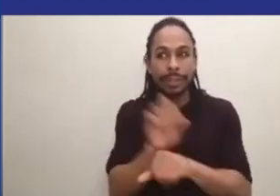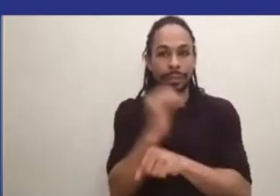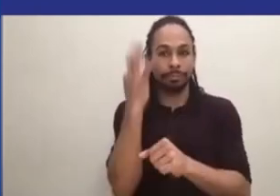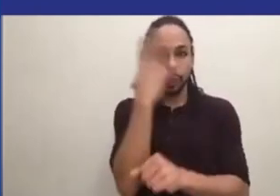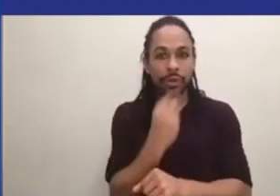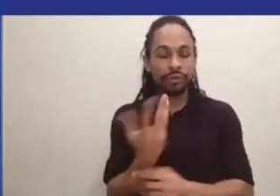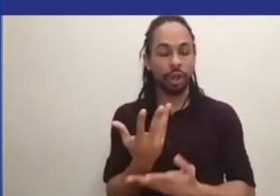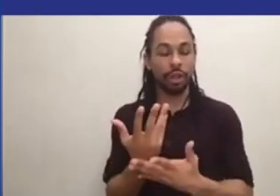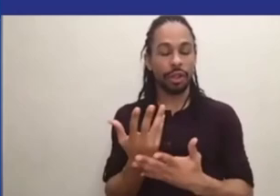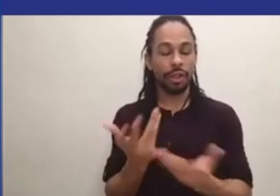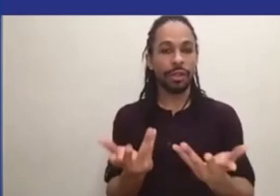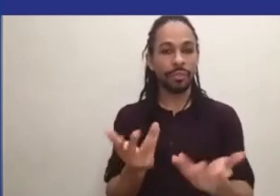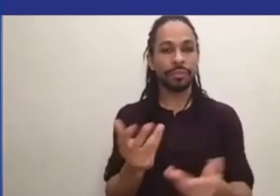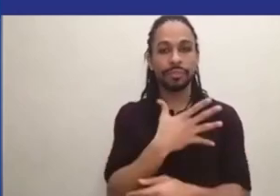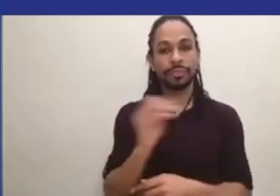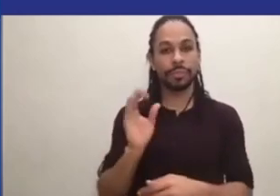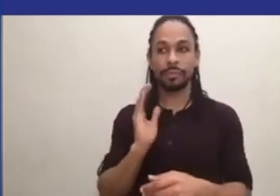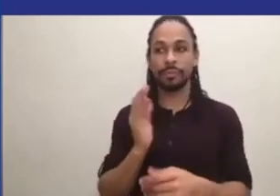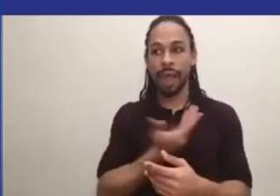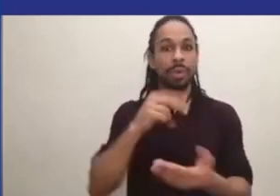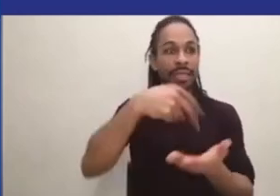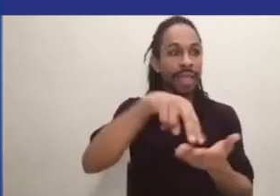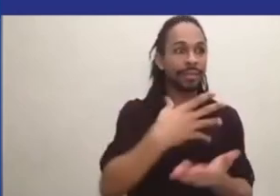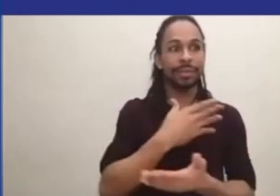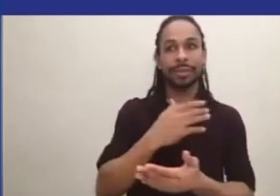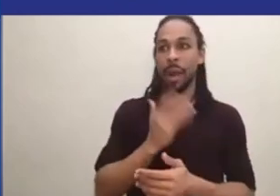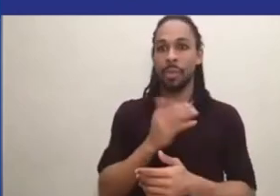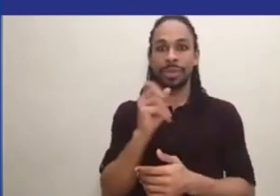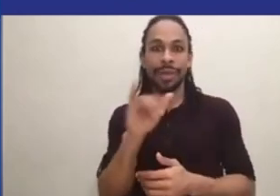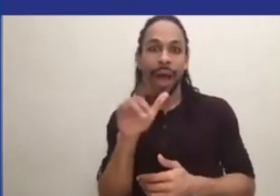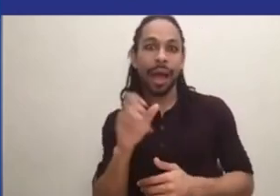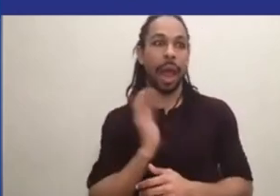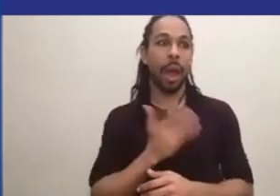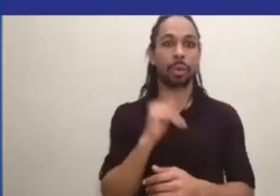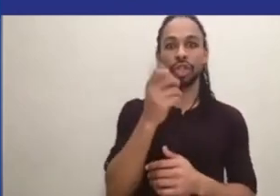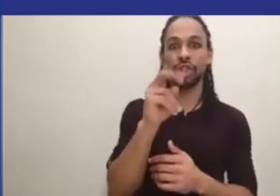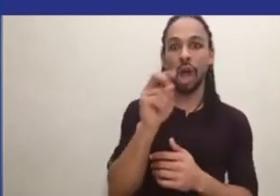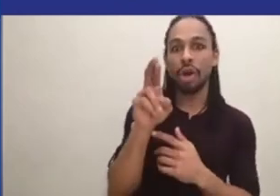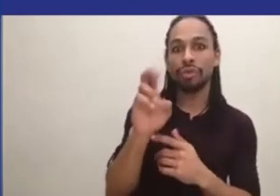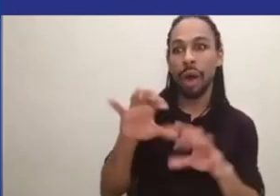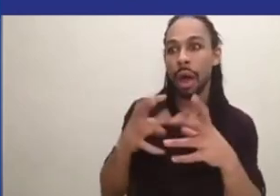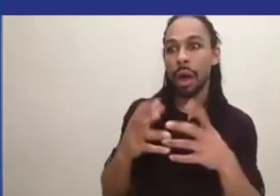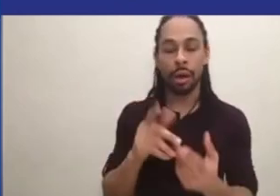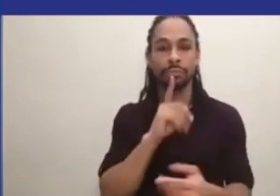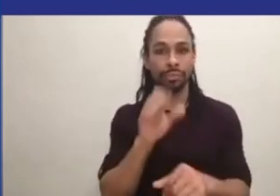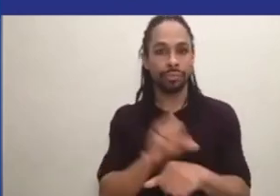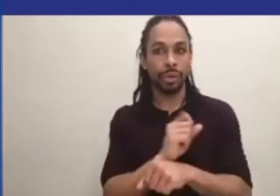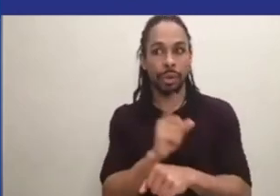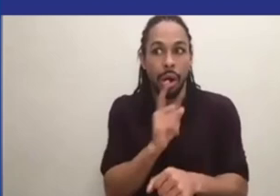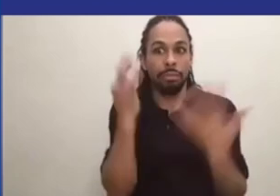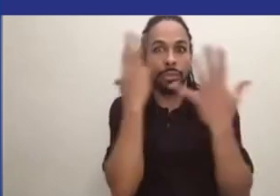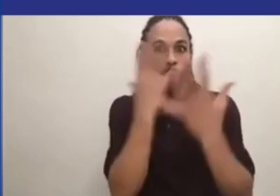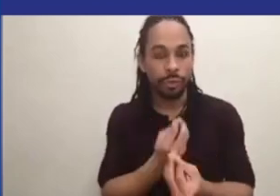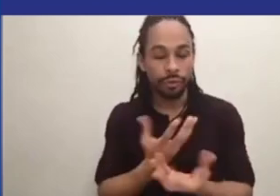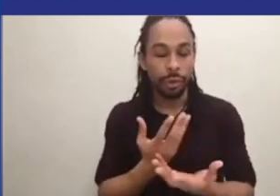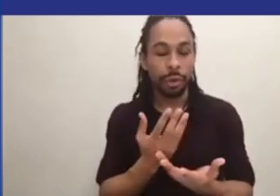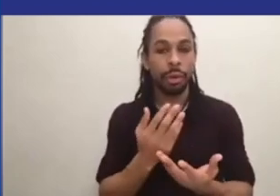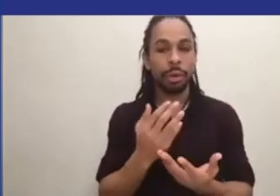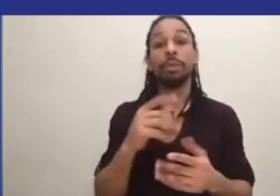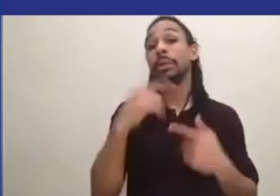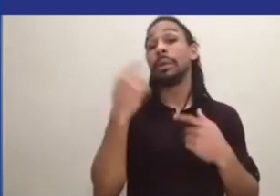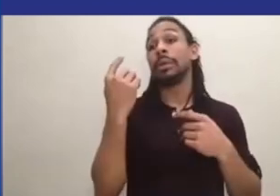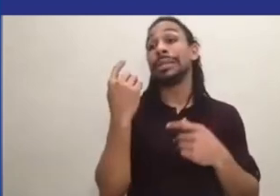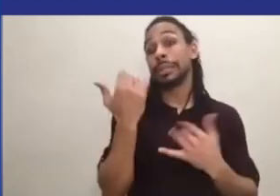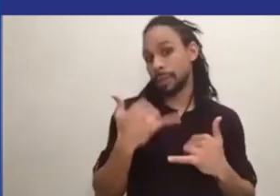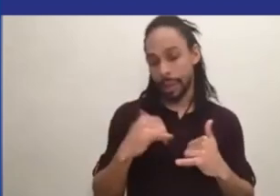when it comes to dance and our genres and styles, you know, it's beauty in that, you know, but of course there's always more work to be